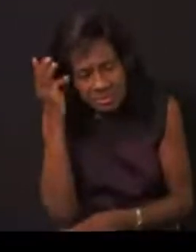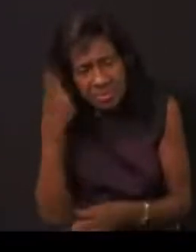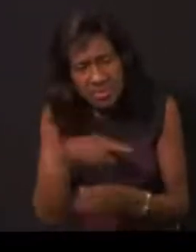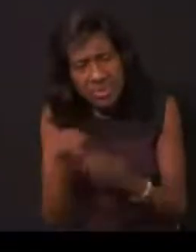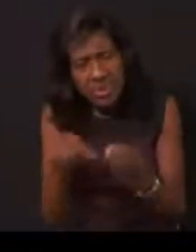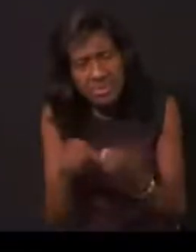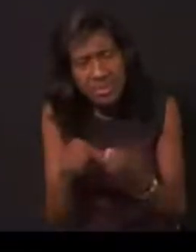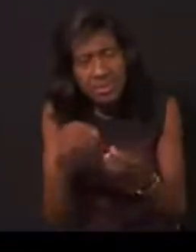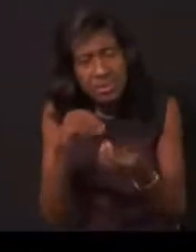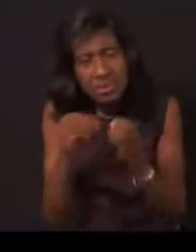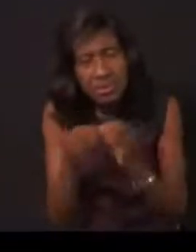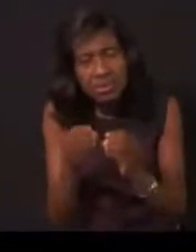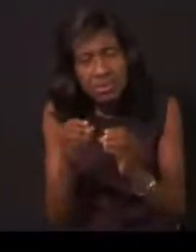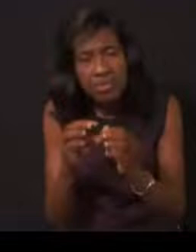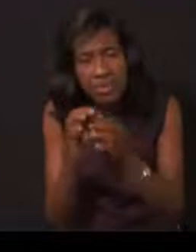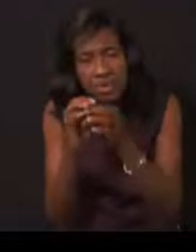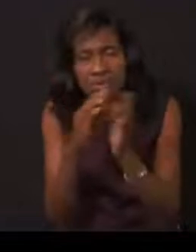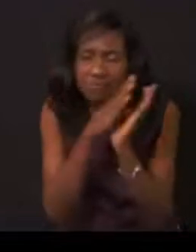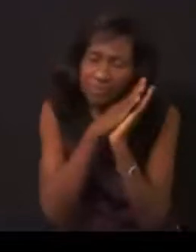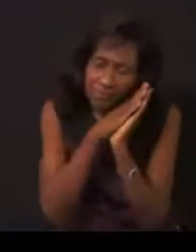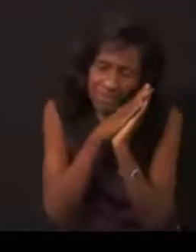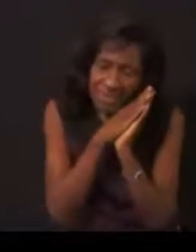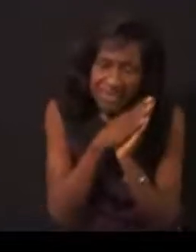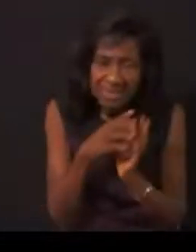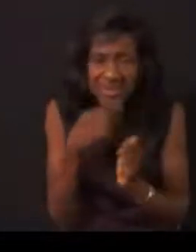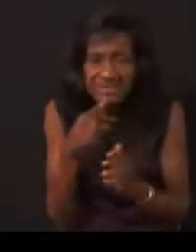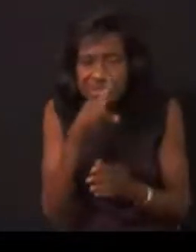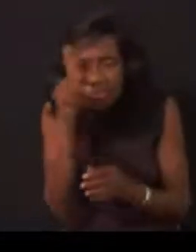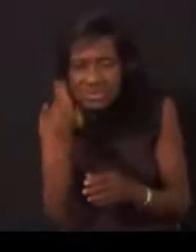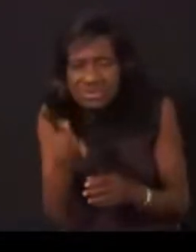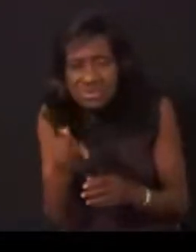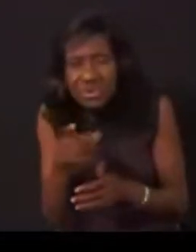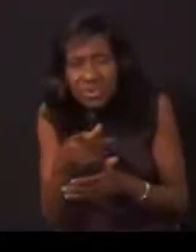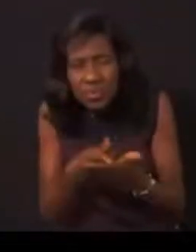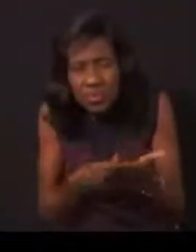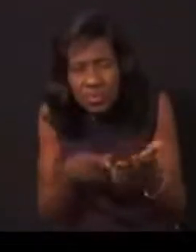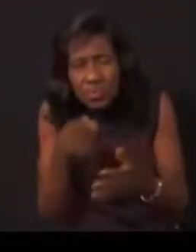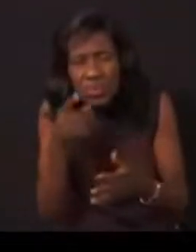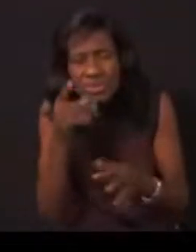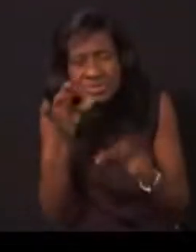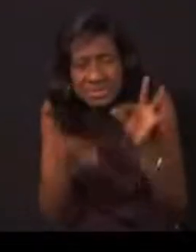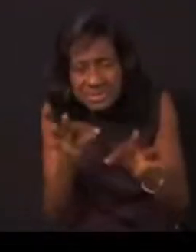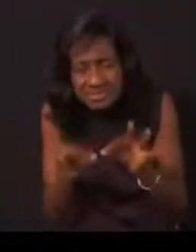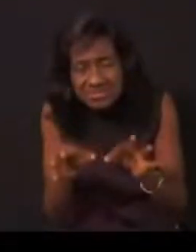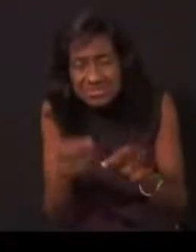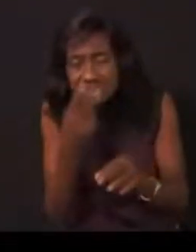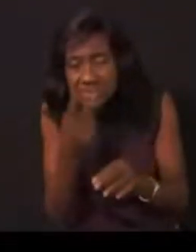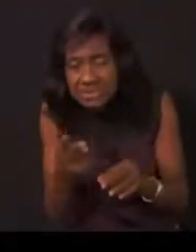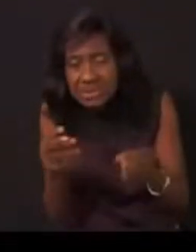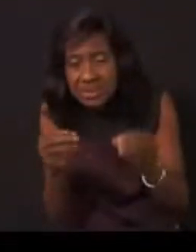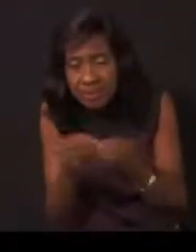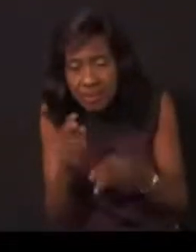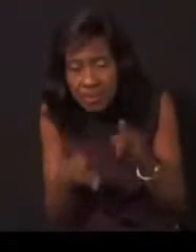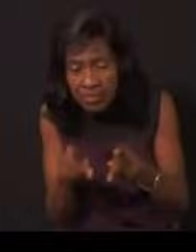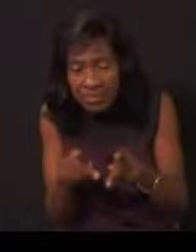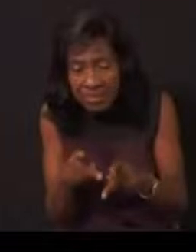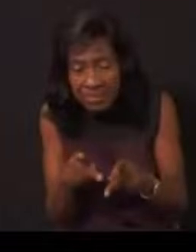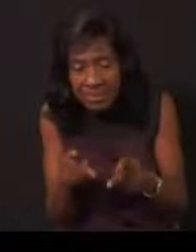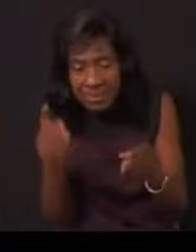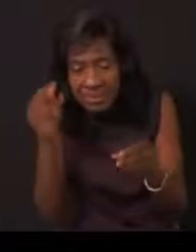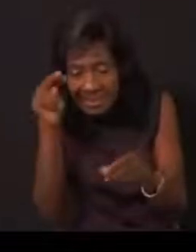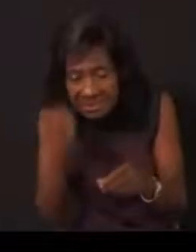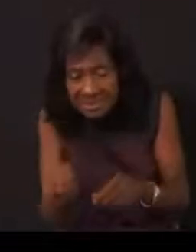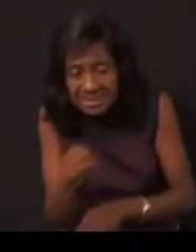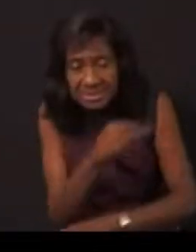capacity. If we do see an increase in hospitalizations of our people, would that be a